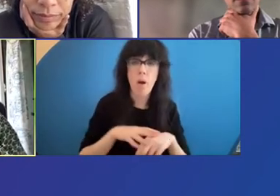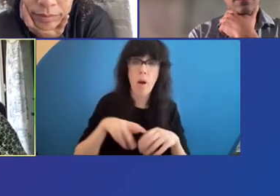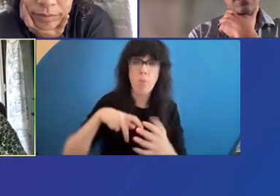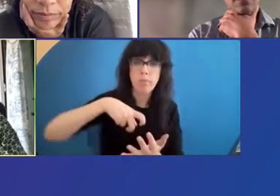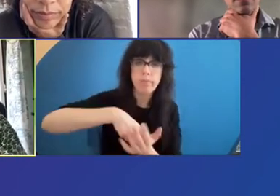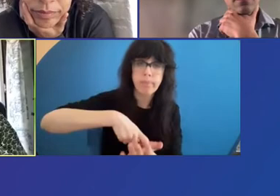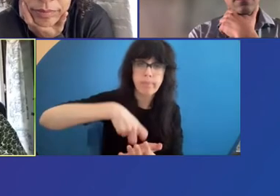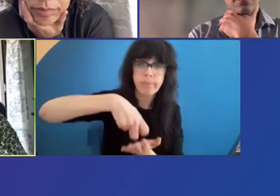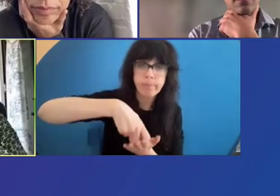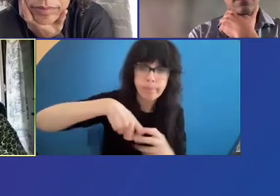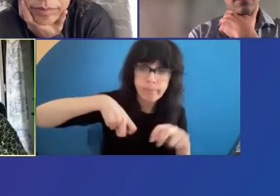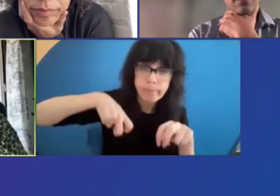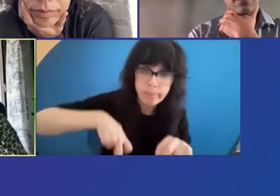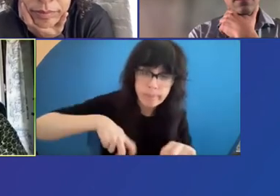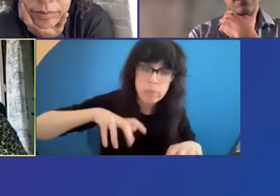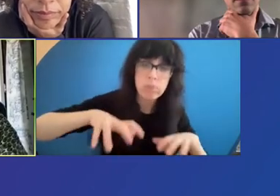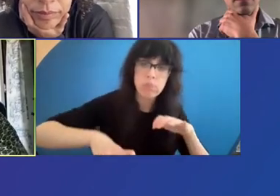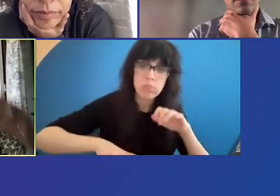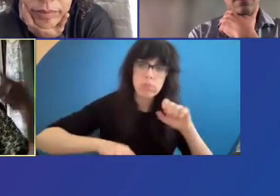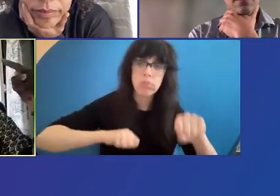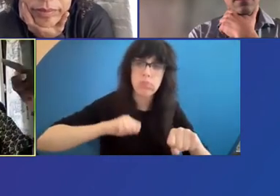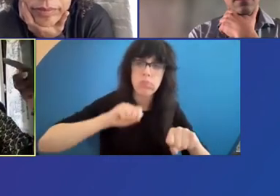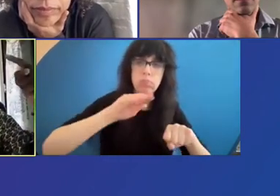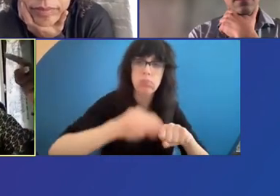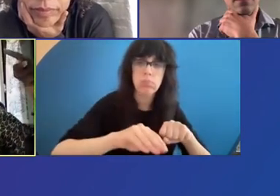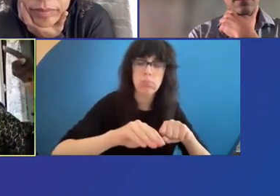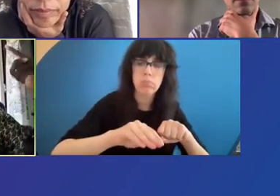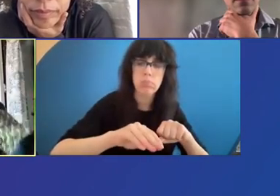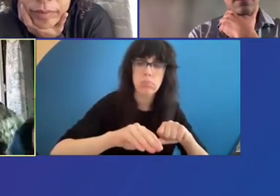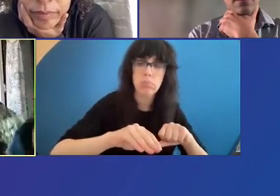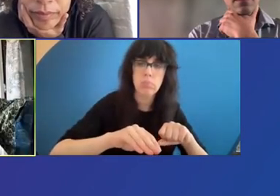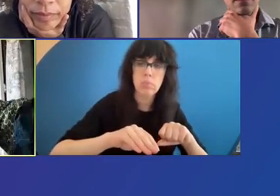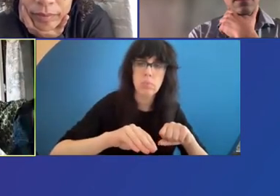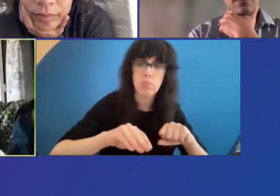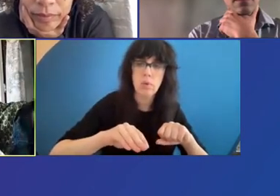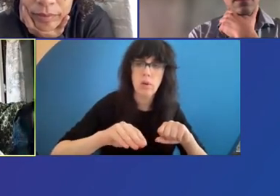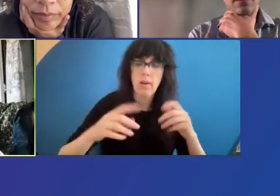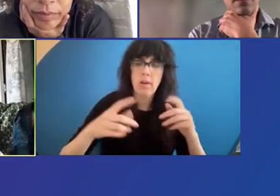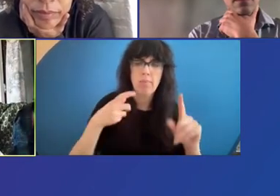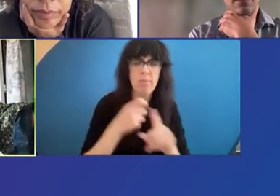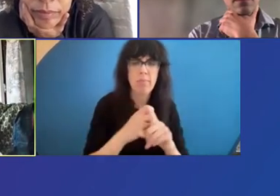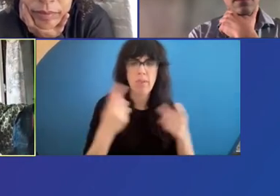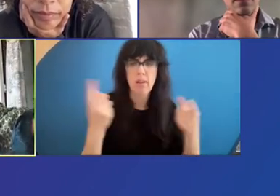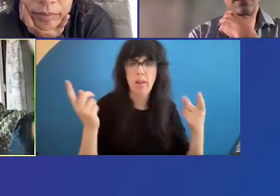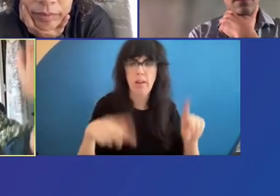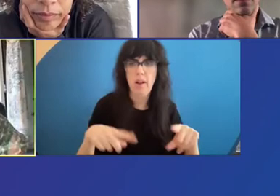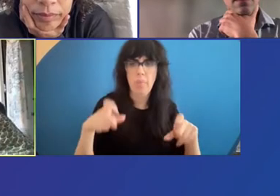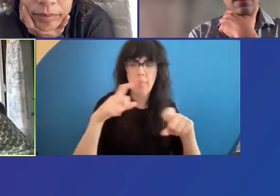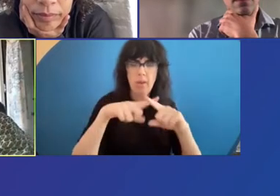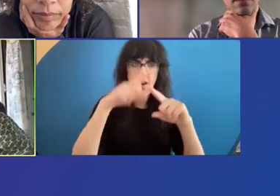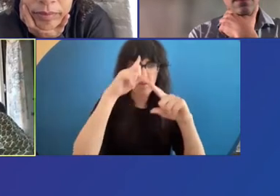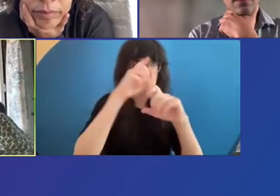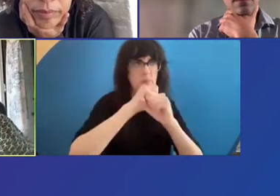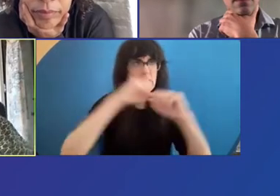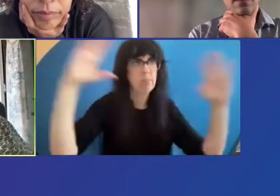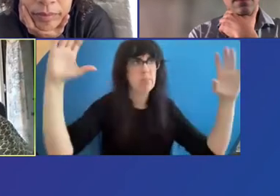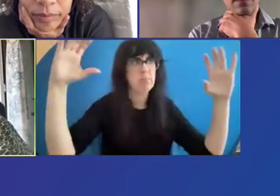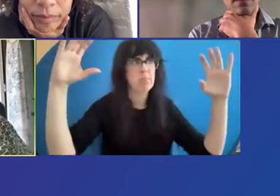this floor in, y'all, and I had this image of all,